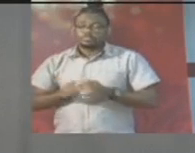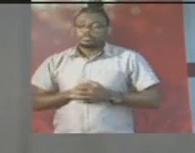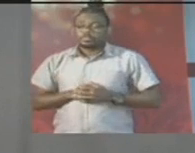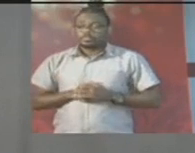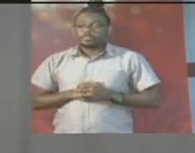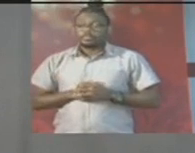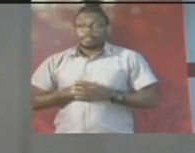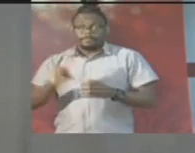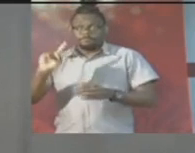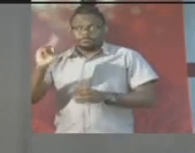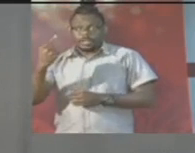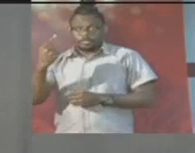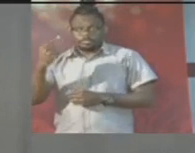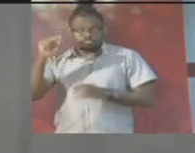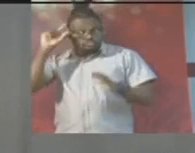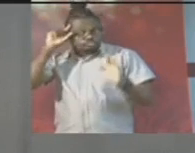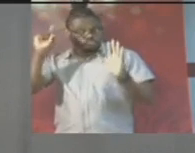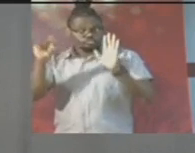up, please.